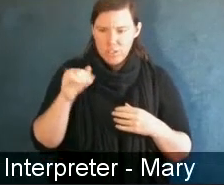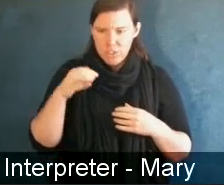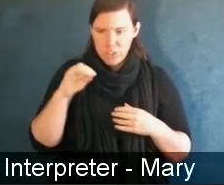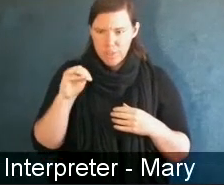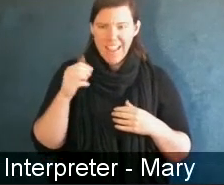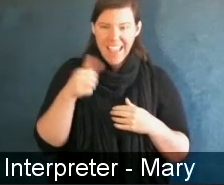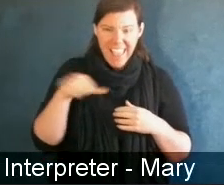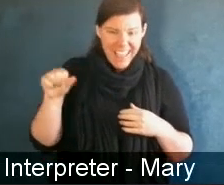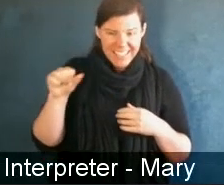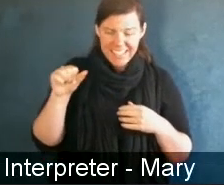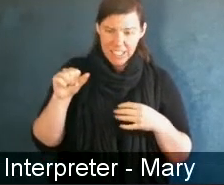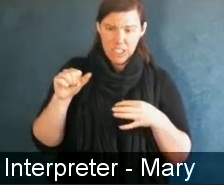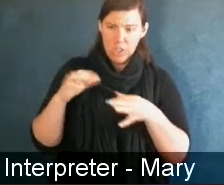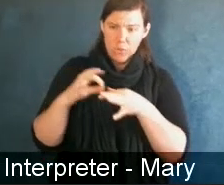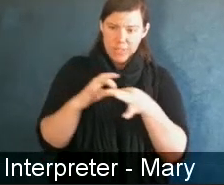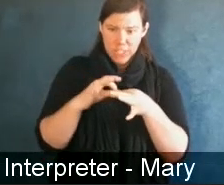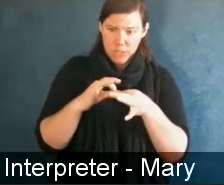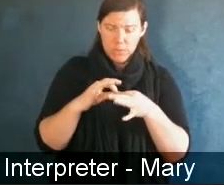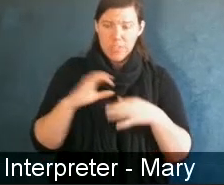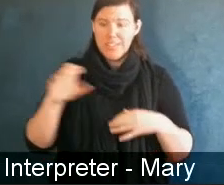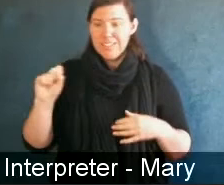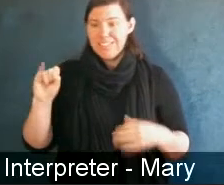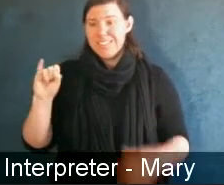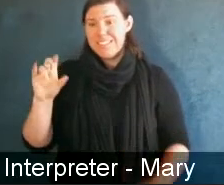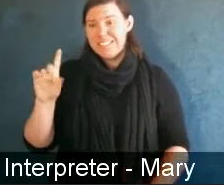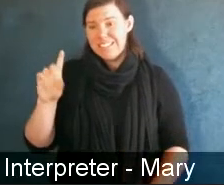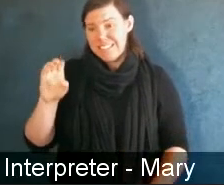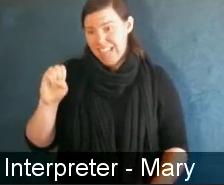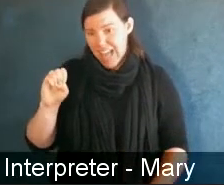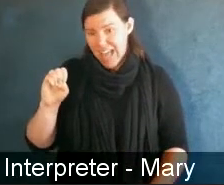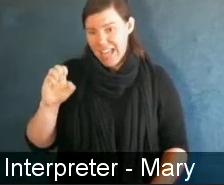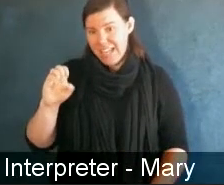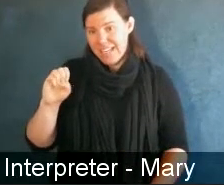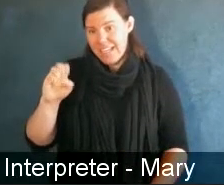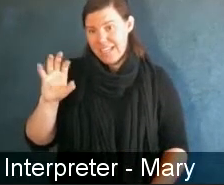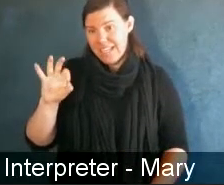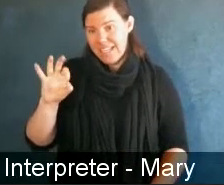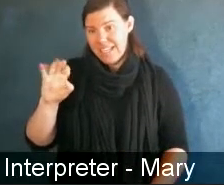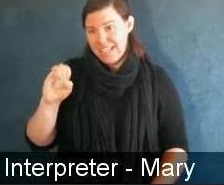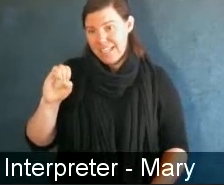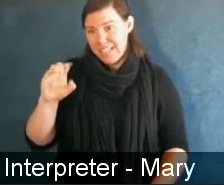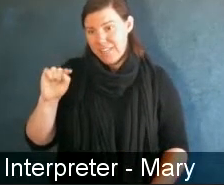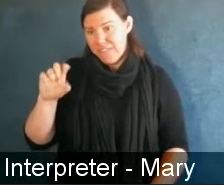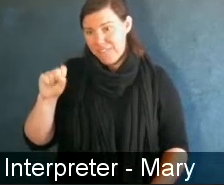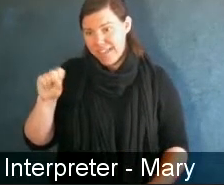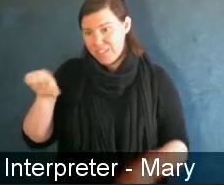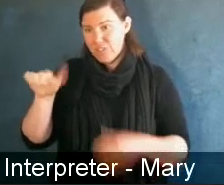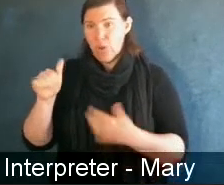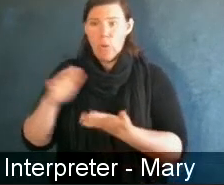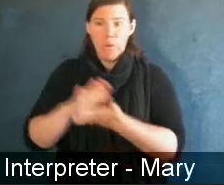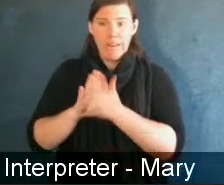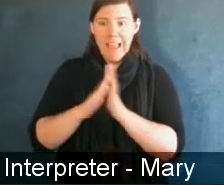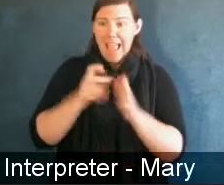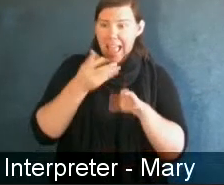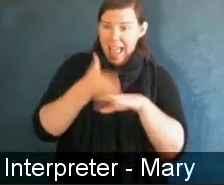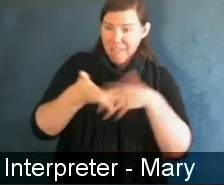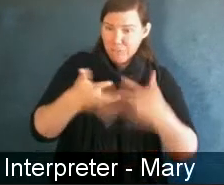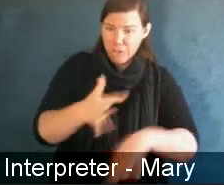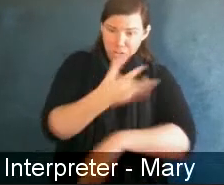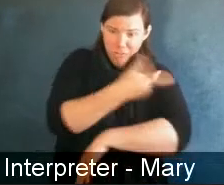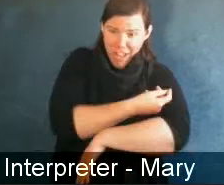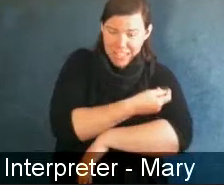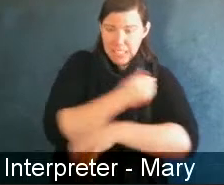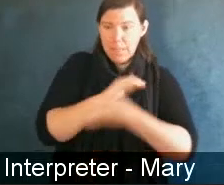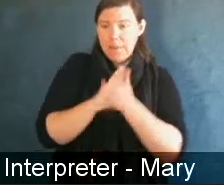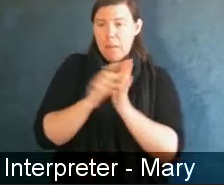side effects and the efficacy of a vaccine in an individual? Okay, I was talking to my sister, told me, she said, Tommy, she said, I had